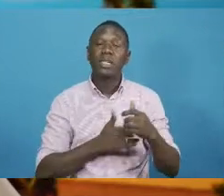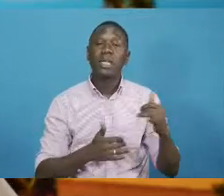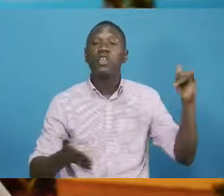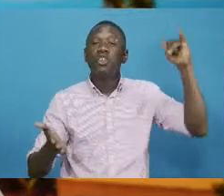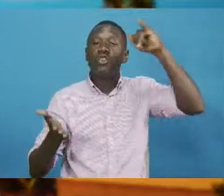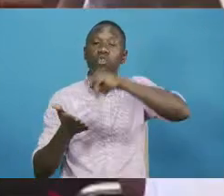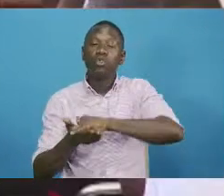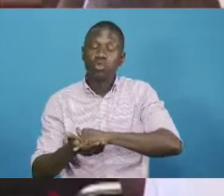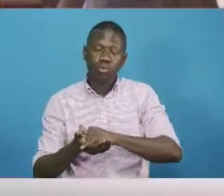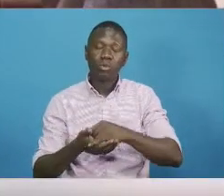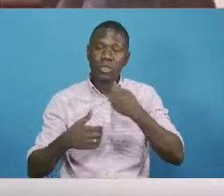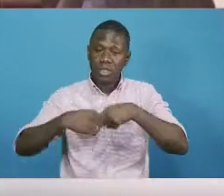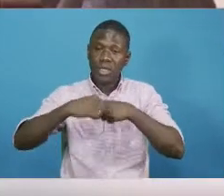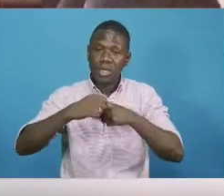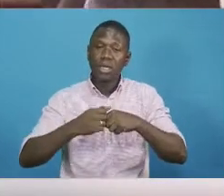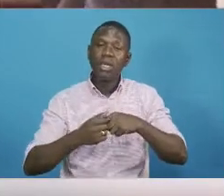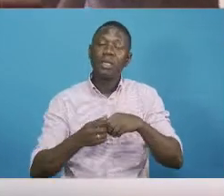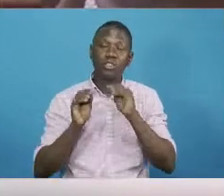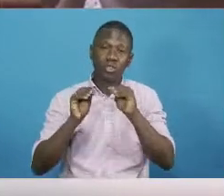Babukasi reports.